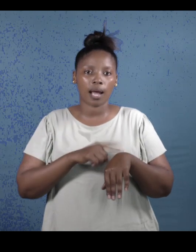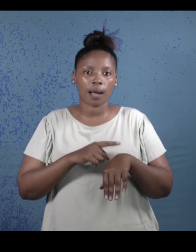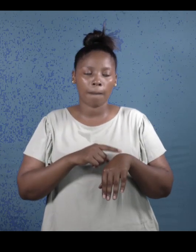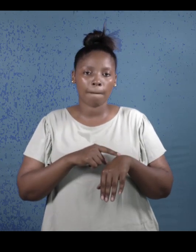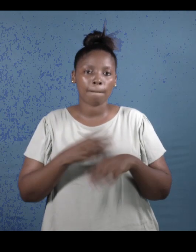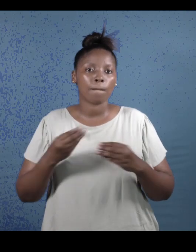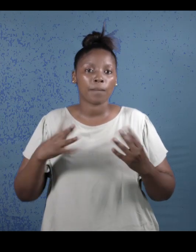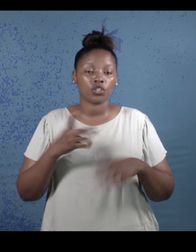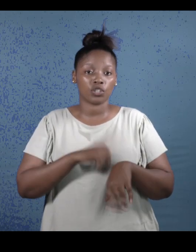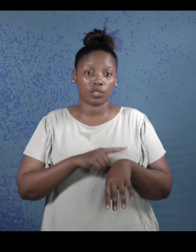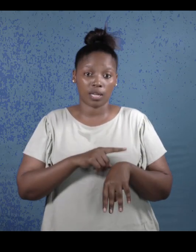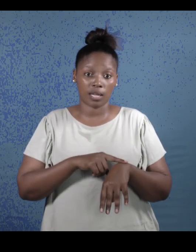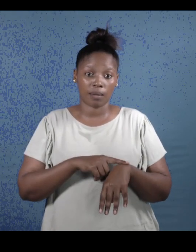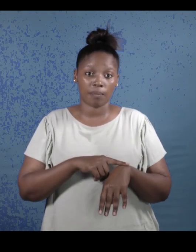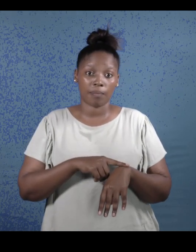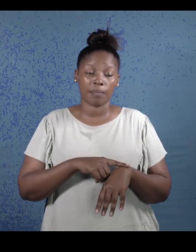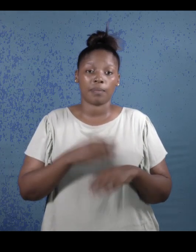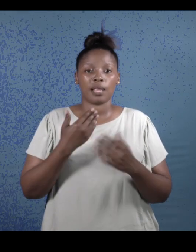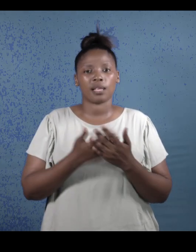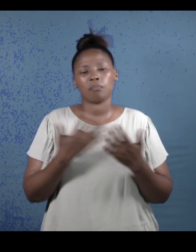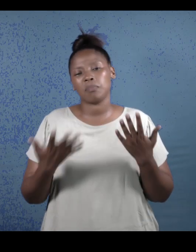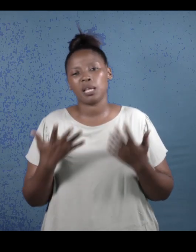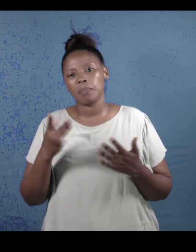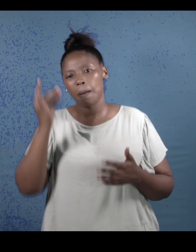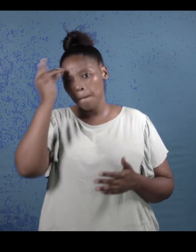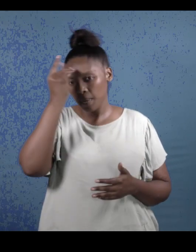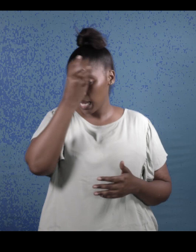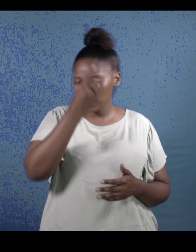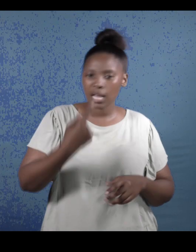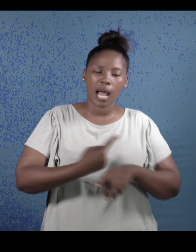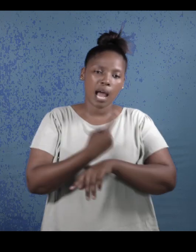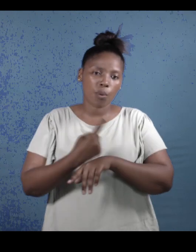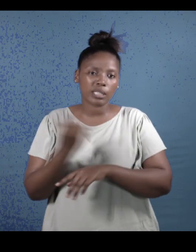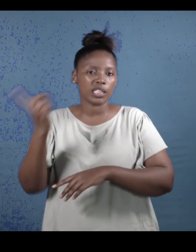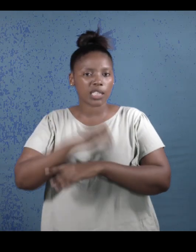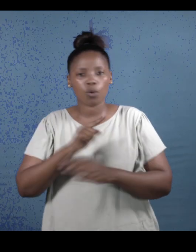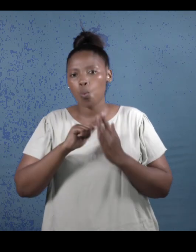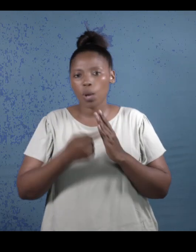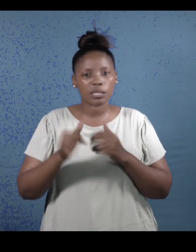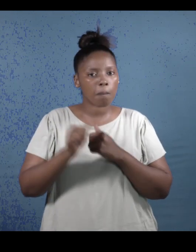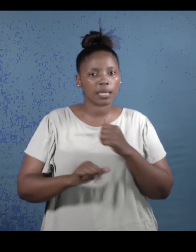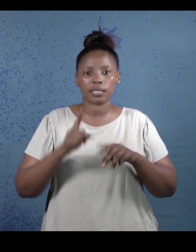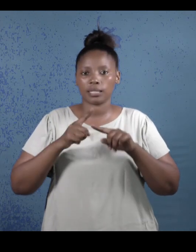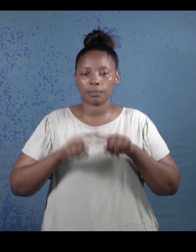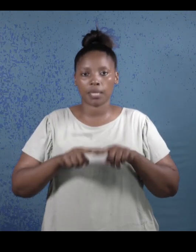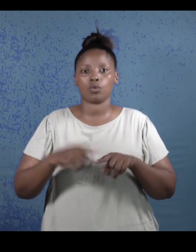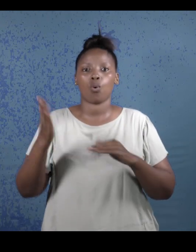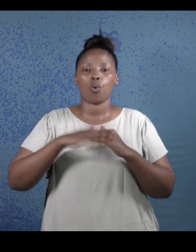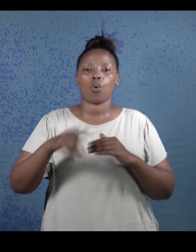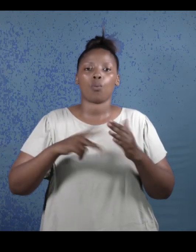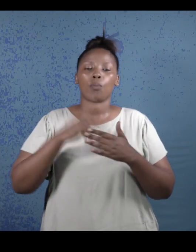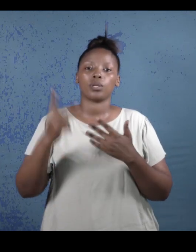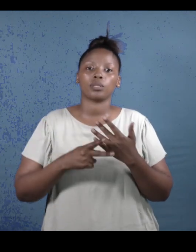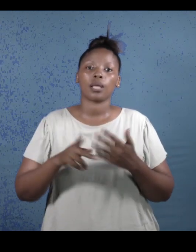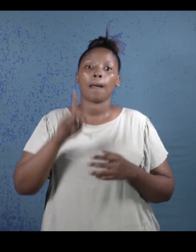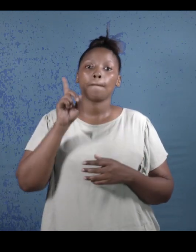each task. So time can be listed in minutes, hours, days, weeks, months, or years, depending on the project. But you should